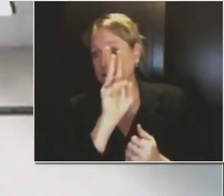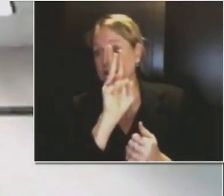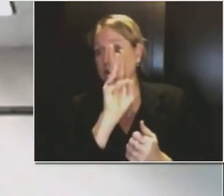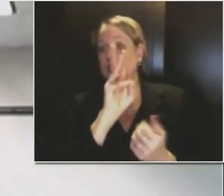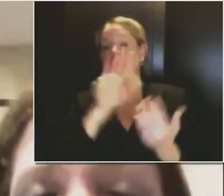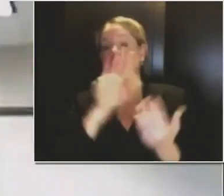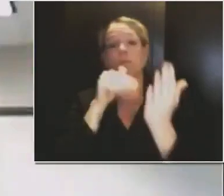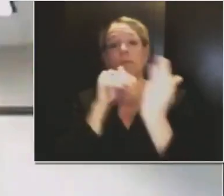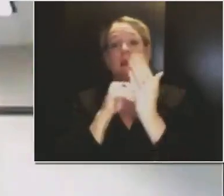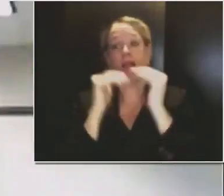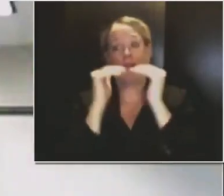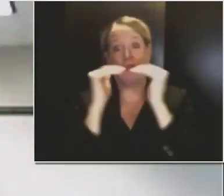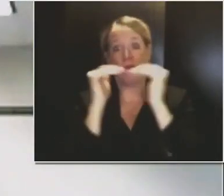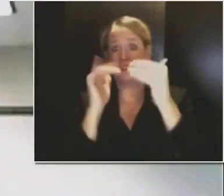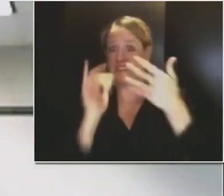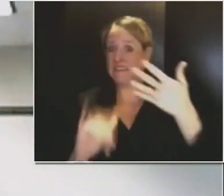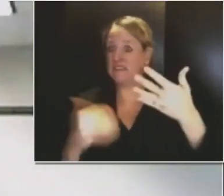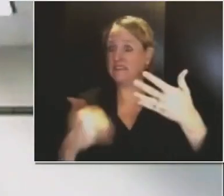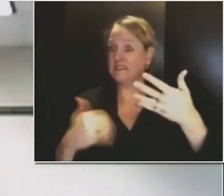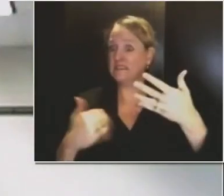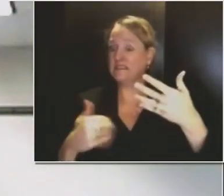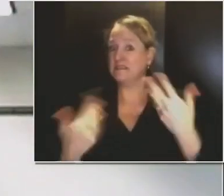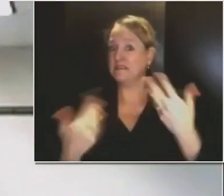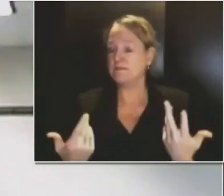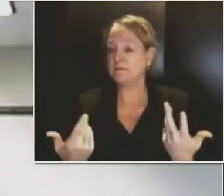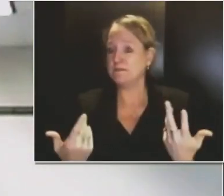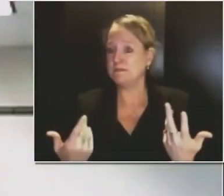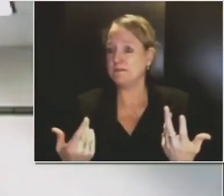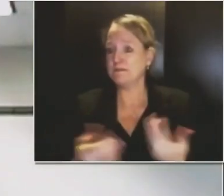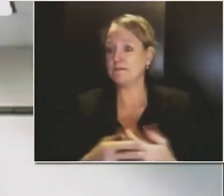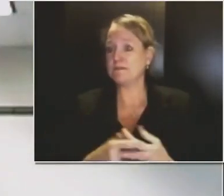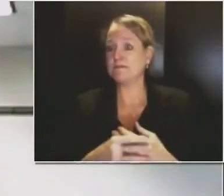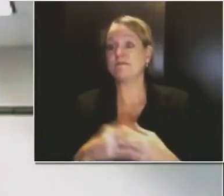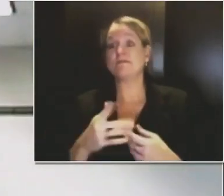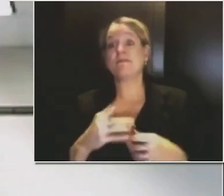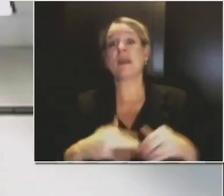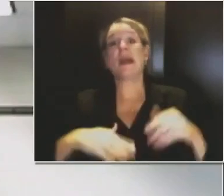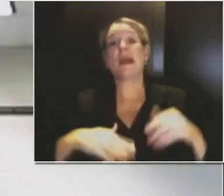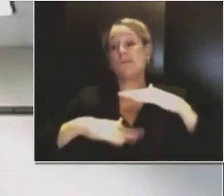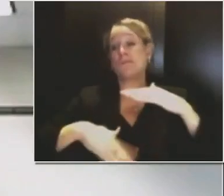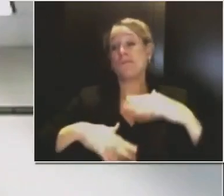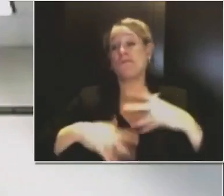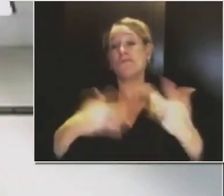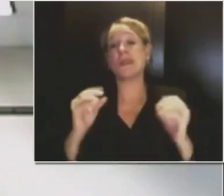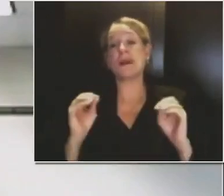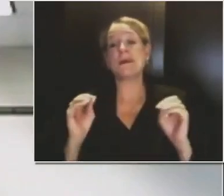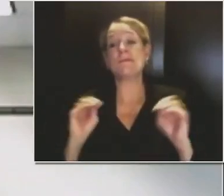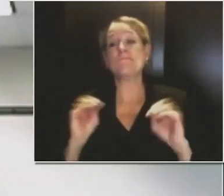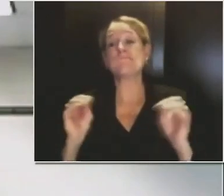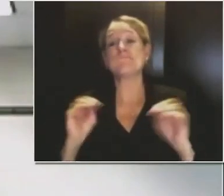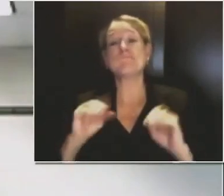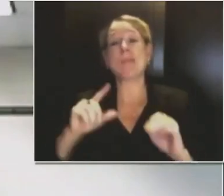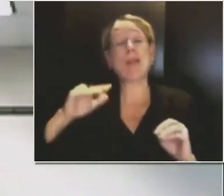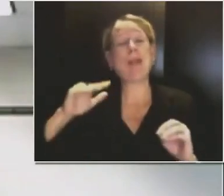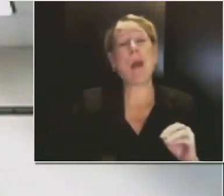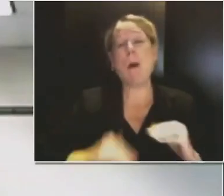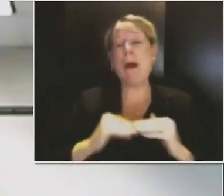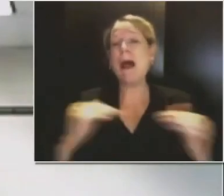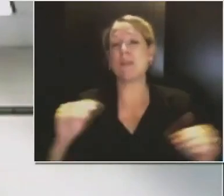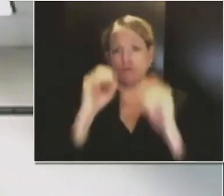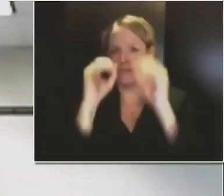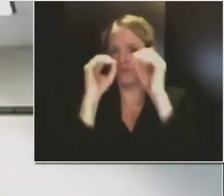Again, it's really hard to look one day by one day, because there will be fluctuations just based on